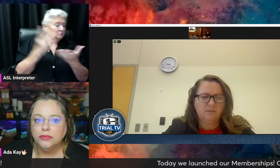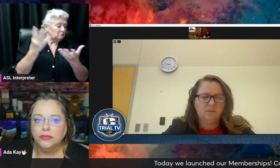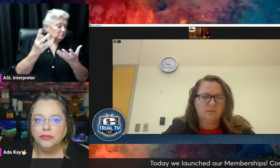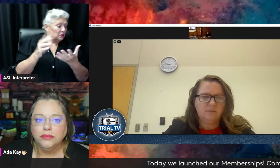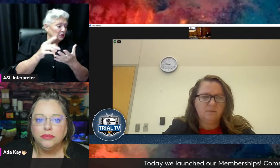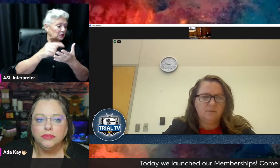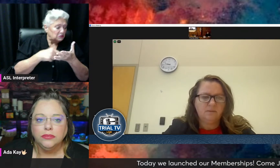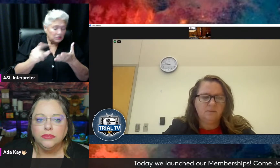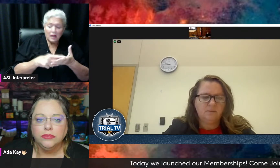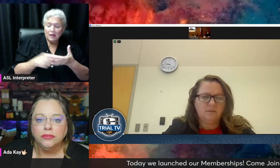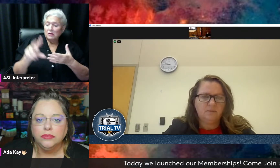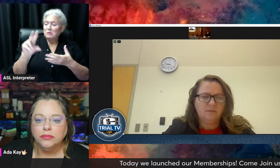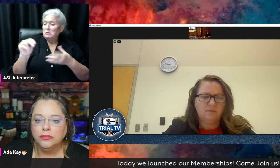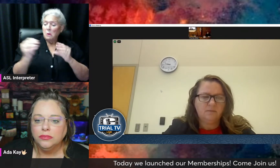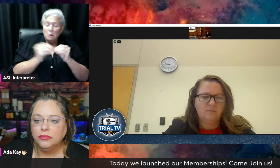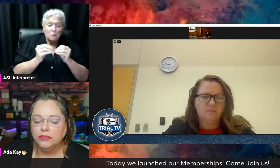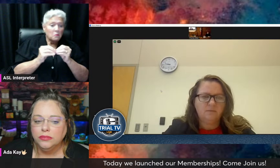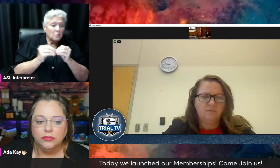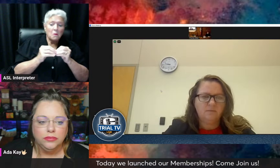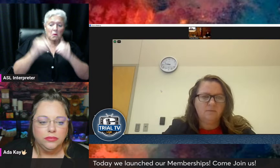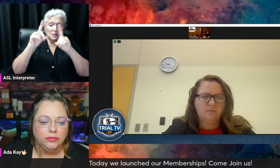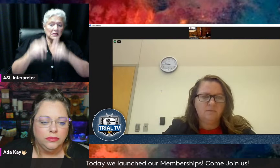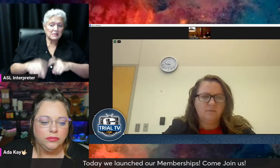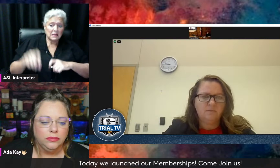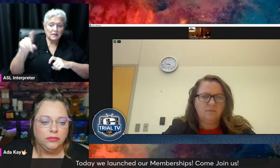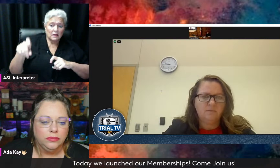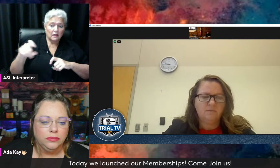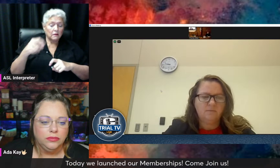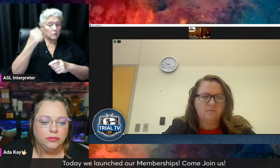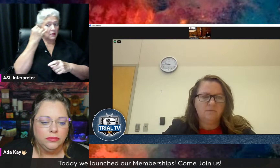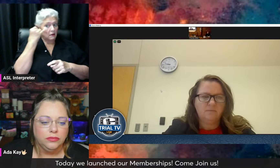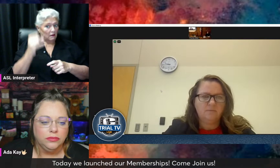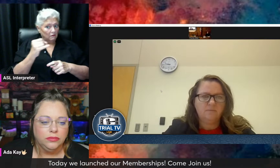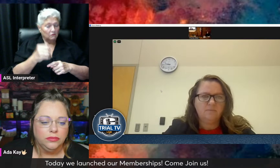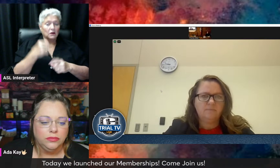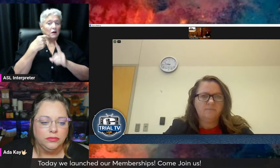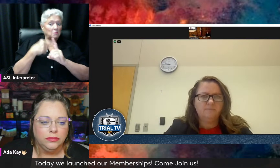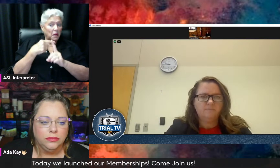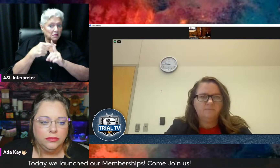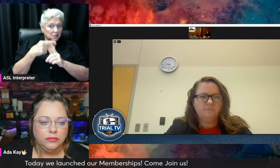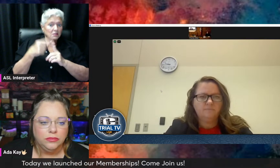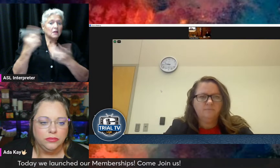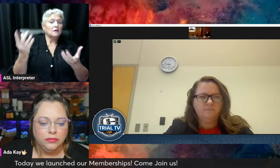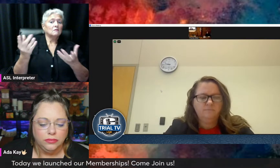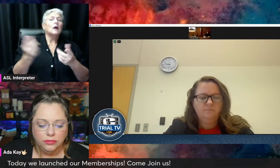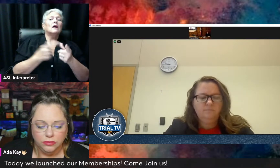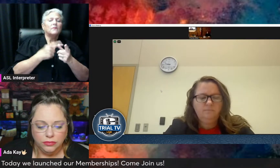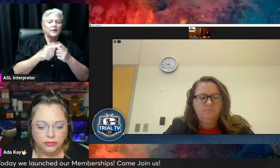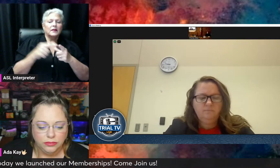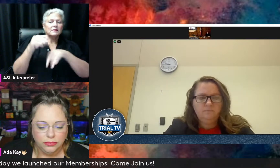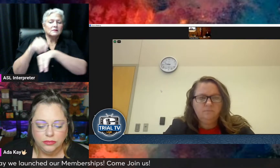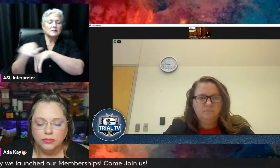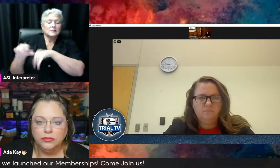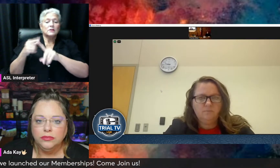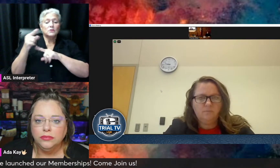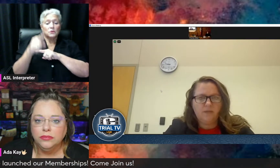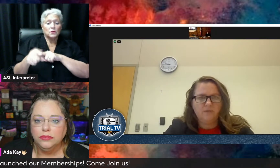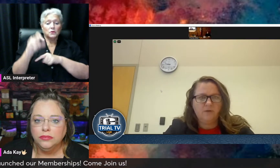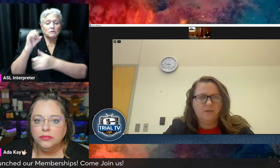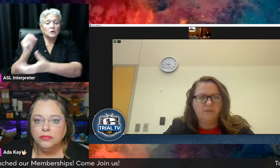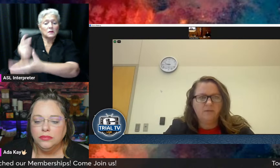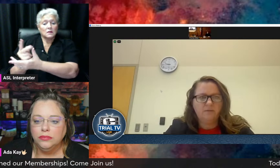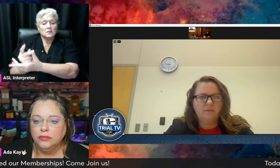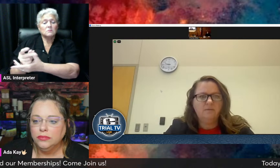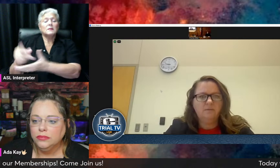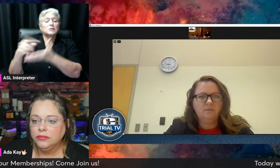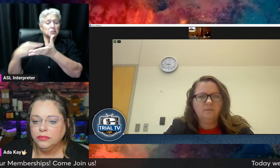up positive on certain things on the initial screening, then it comes on to you for confirmation screening? Is that's